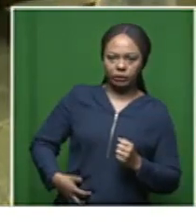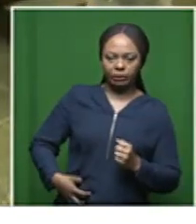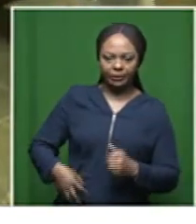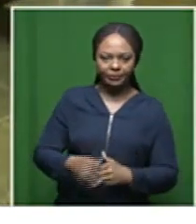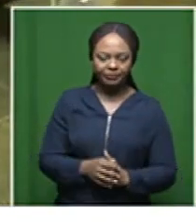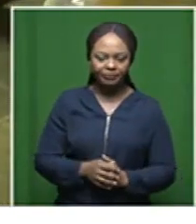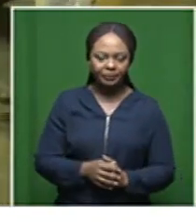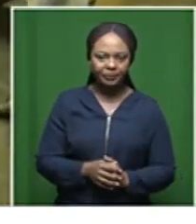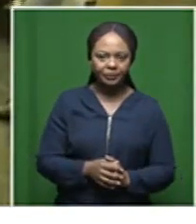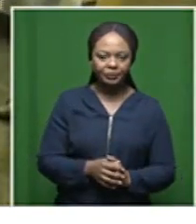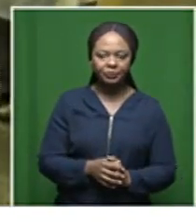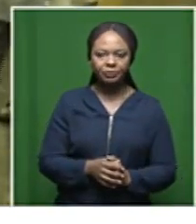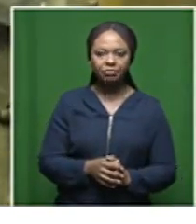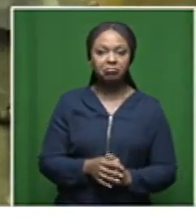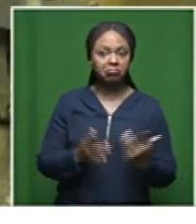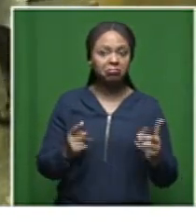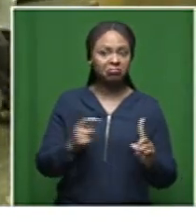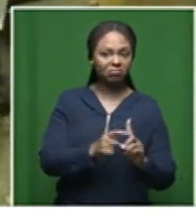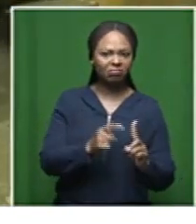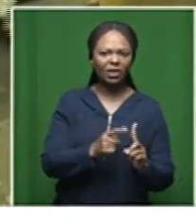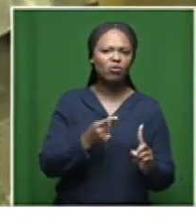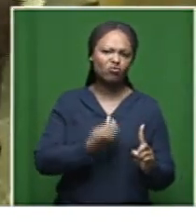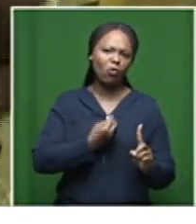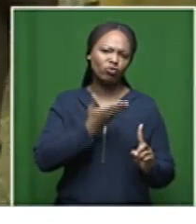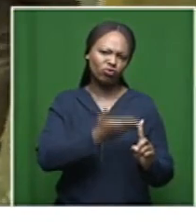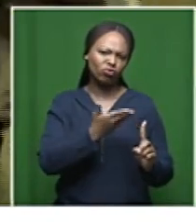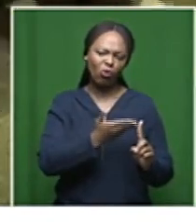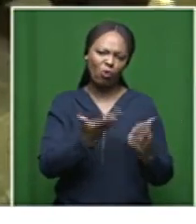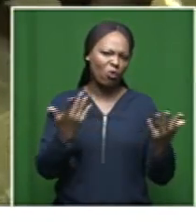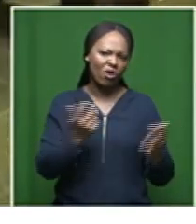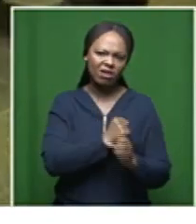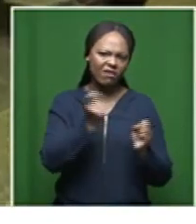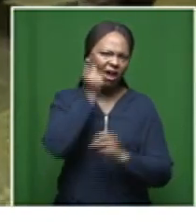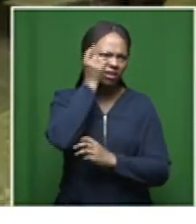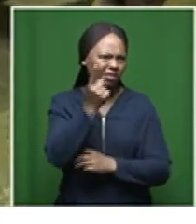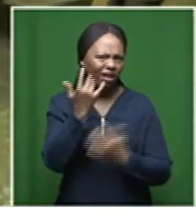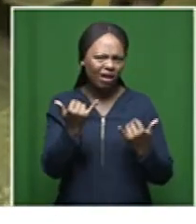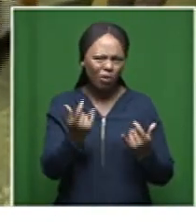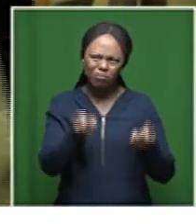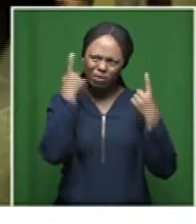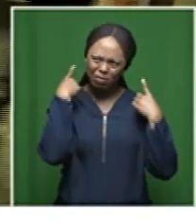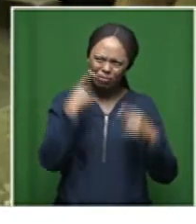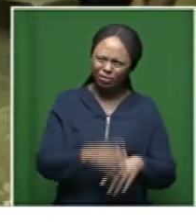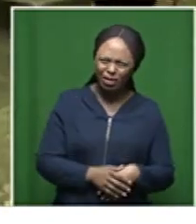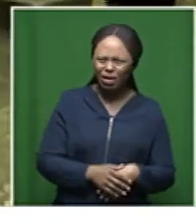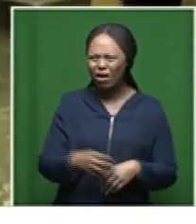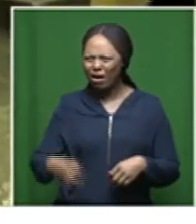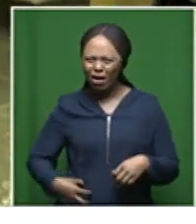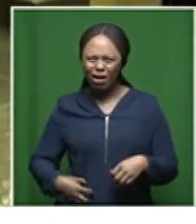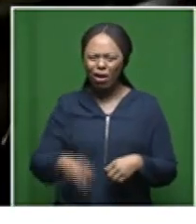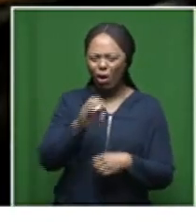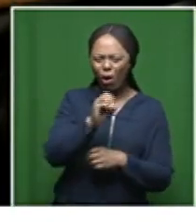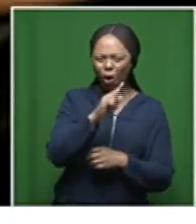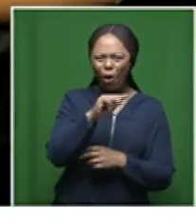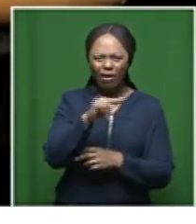Mpure, like many young people, didn't understand the significance of being an organ and platelet donor.